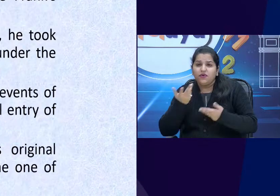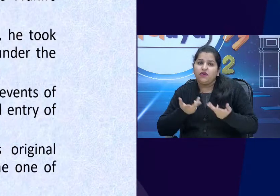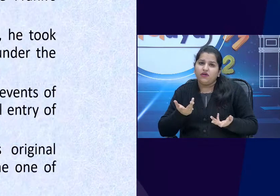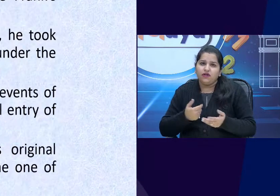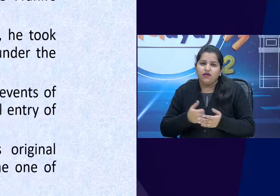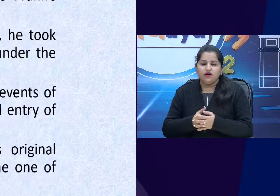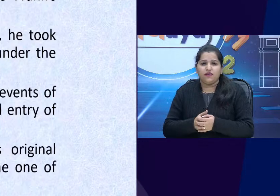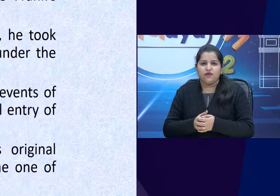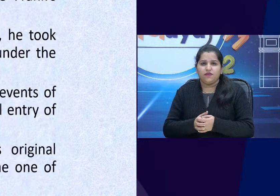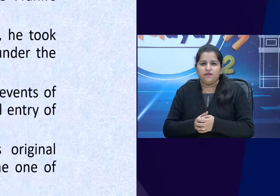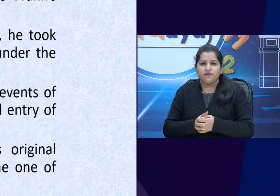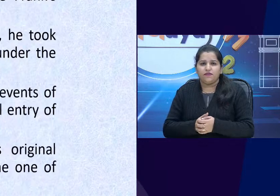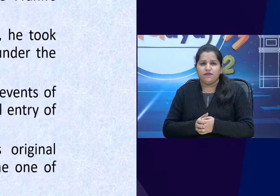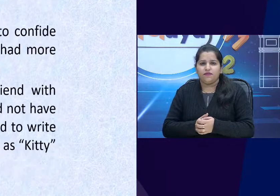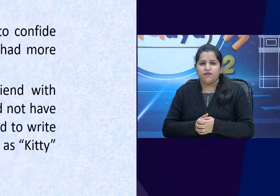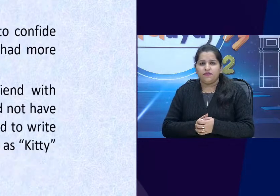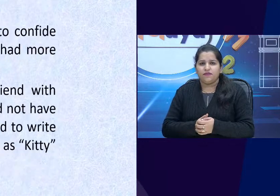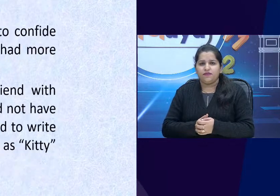Okay.